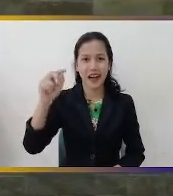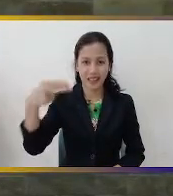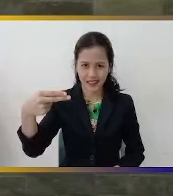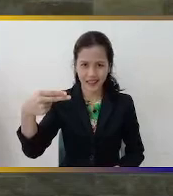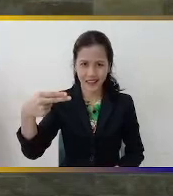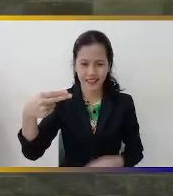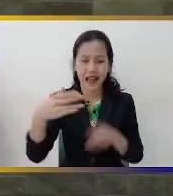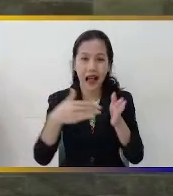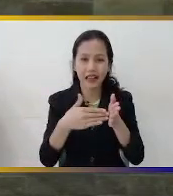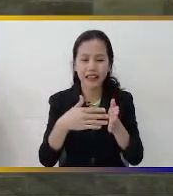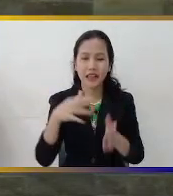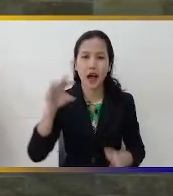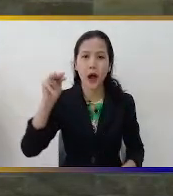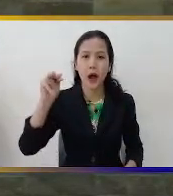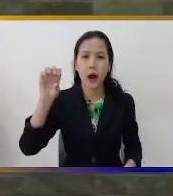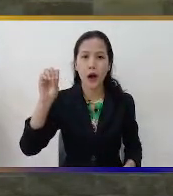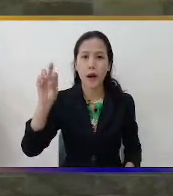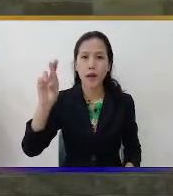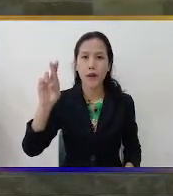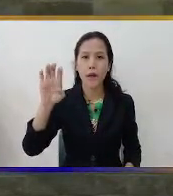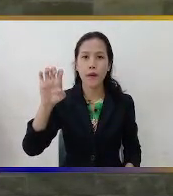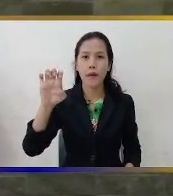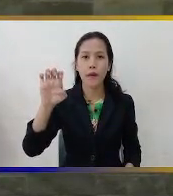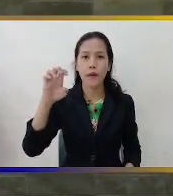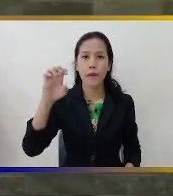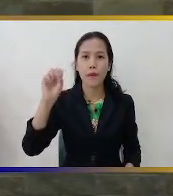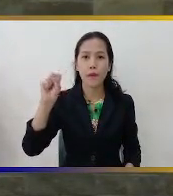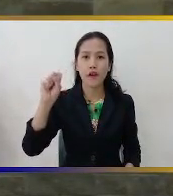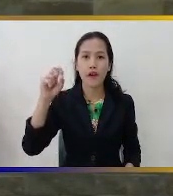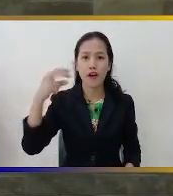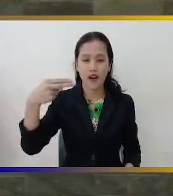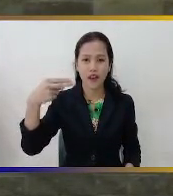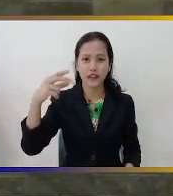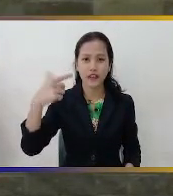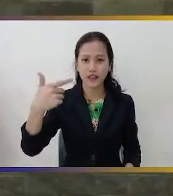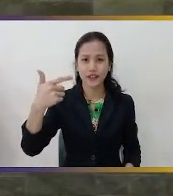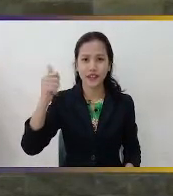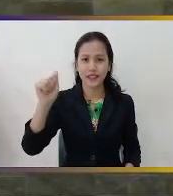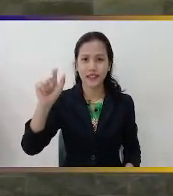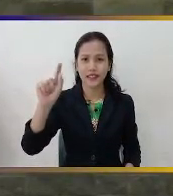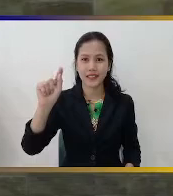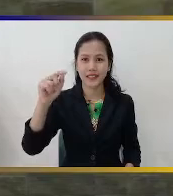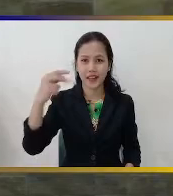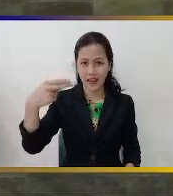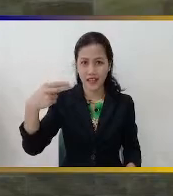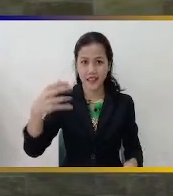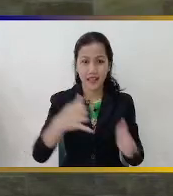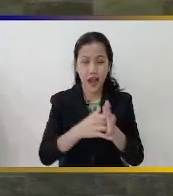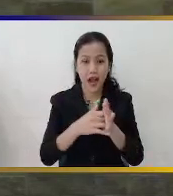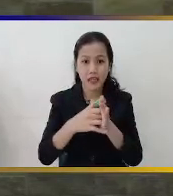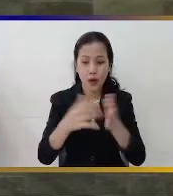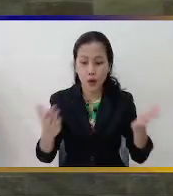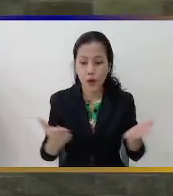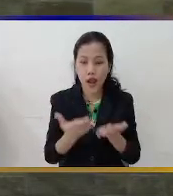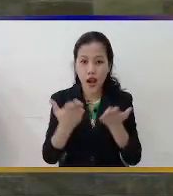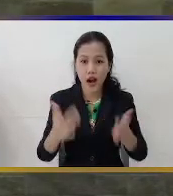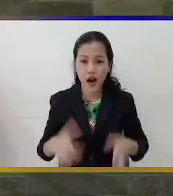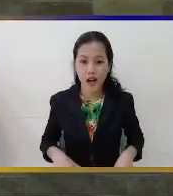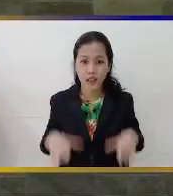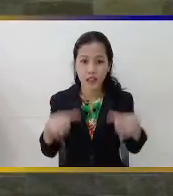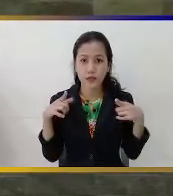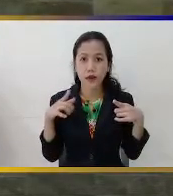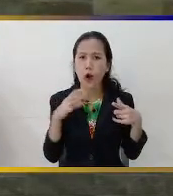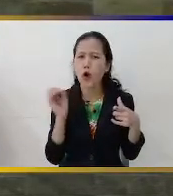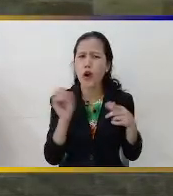dyan po si Micah nang galing. Dyan po sa lugar po na yan. And si Prophet Micah, mga kapatid, si